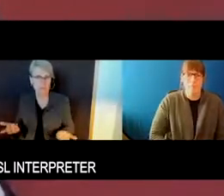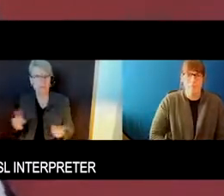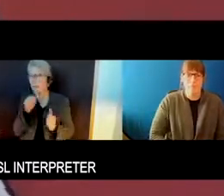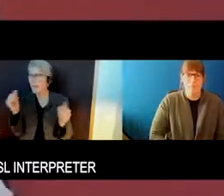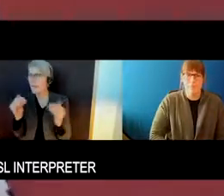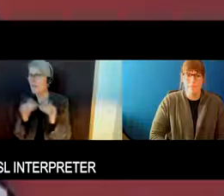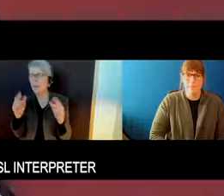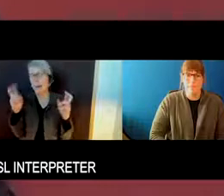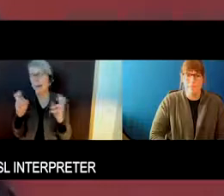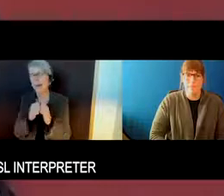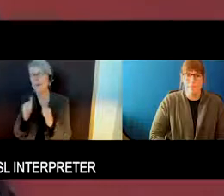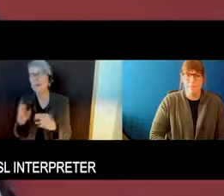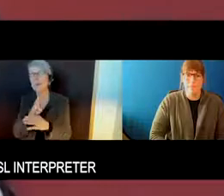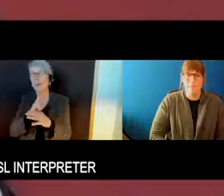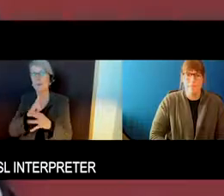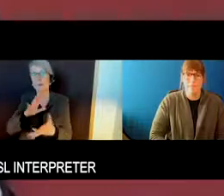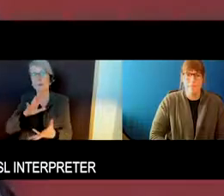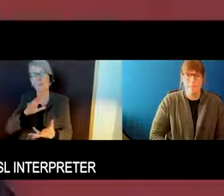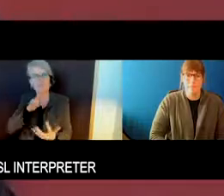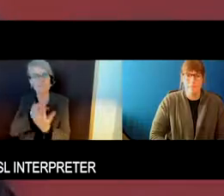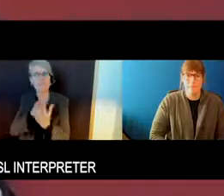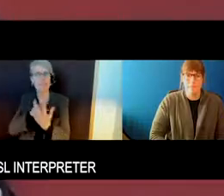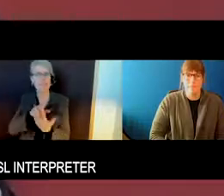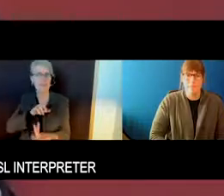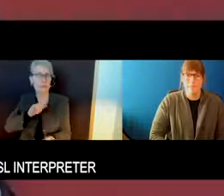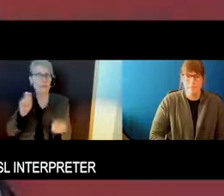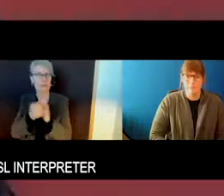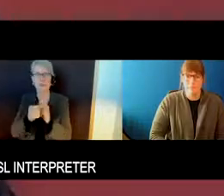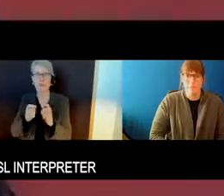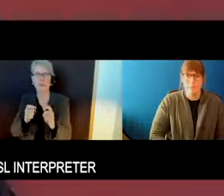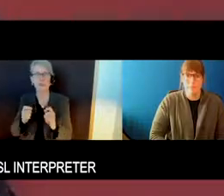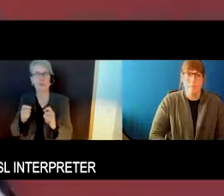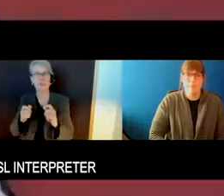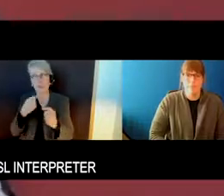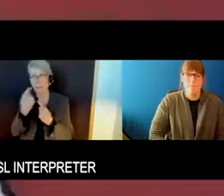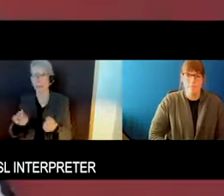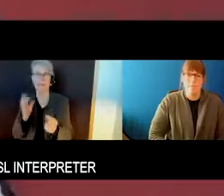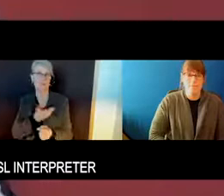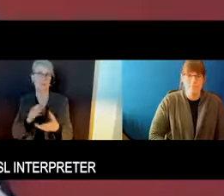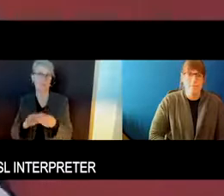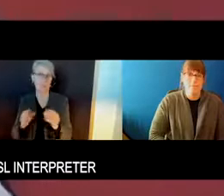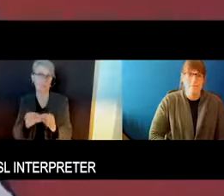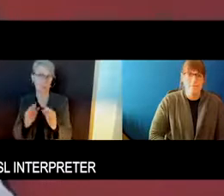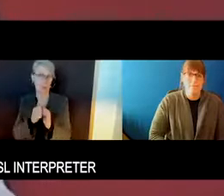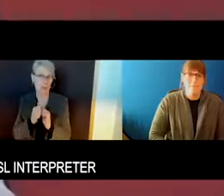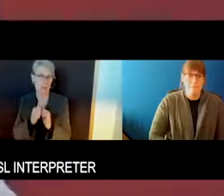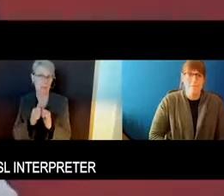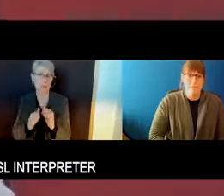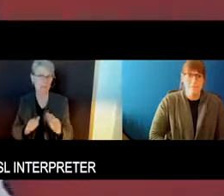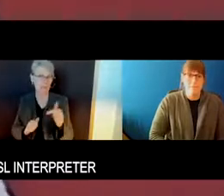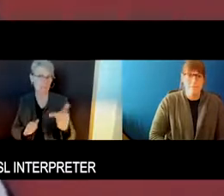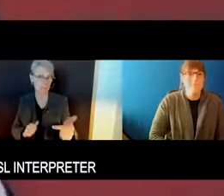fair. How do we then use that as a vehicle to share an authentic story, to talk